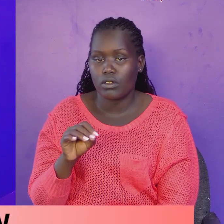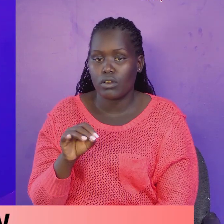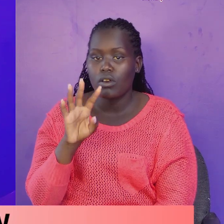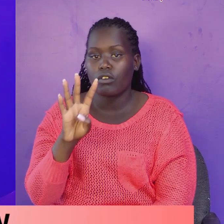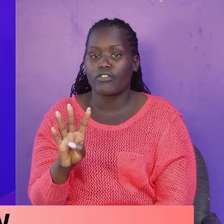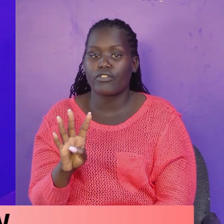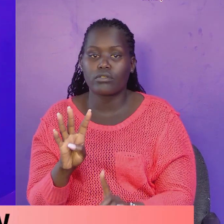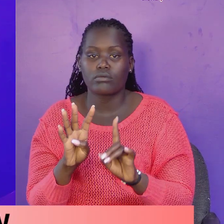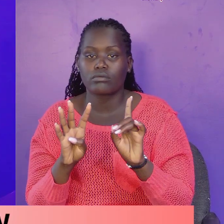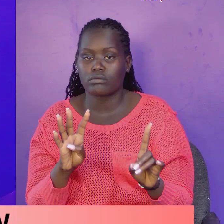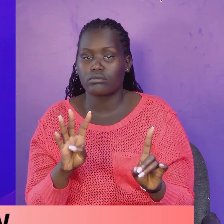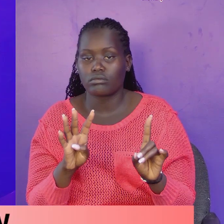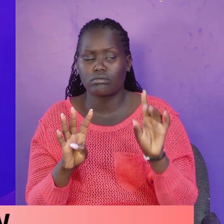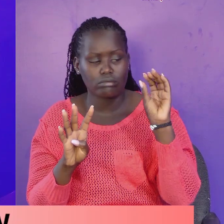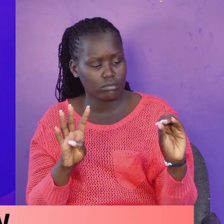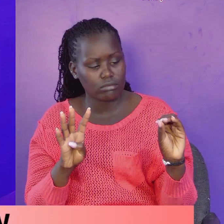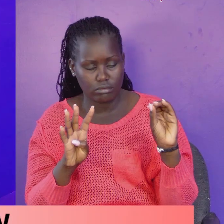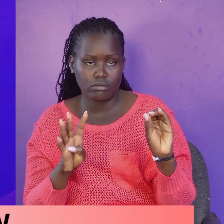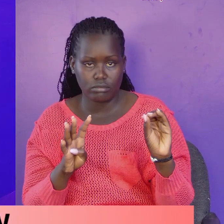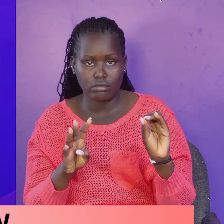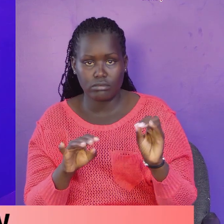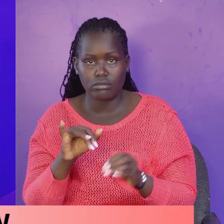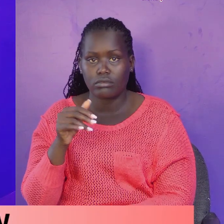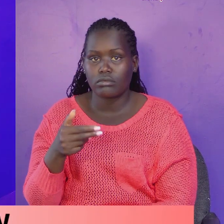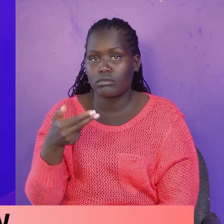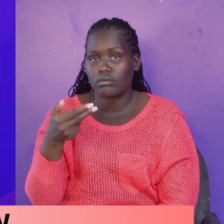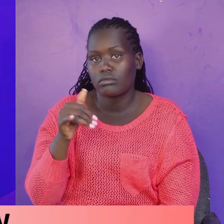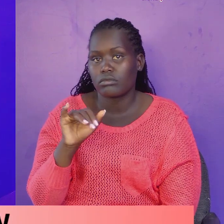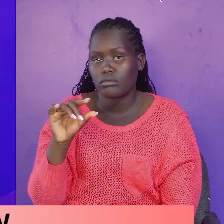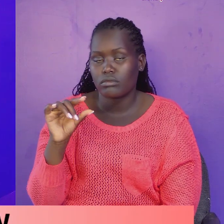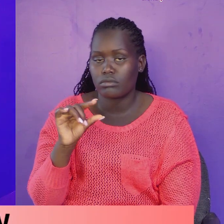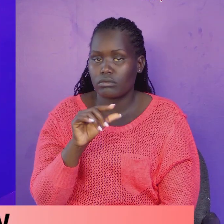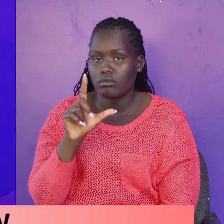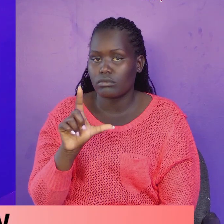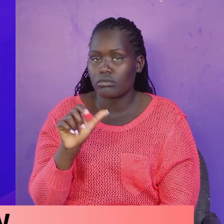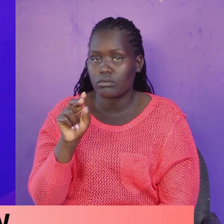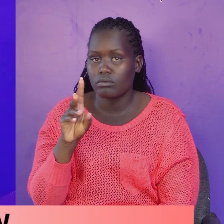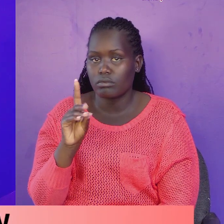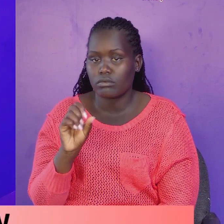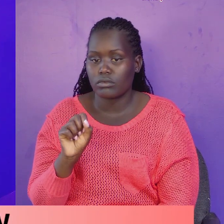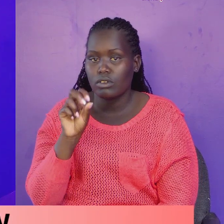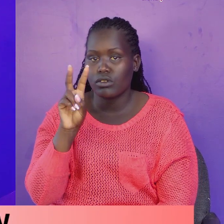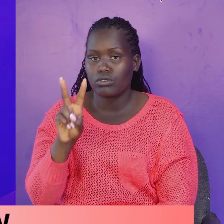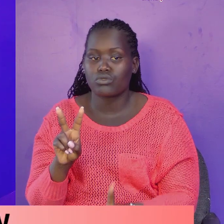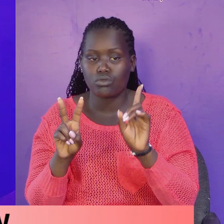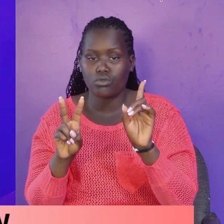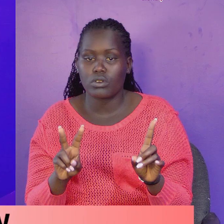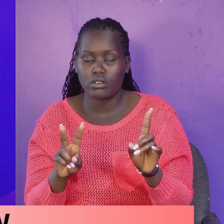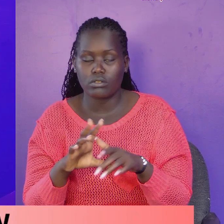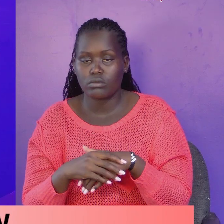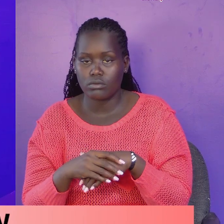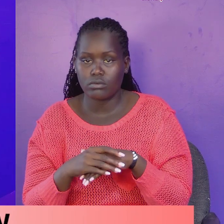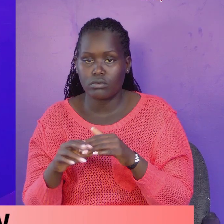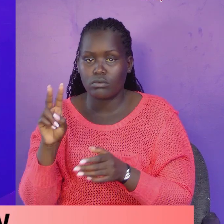for Cyprus. Then Faroe Islands versus Czech Republic, it was a 2-1 win for Faroe Islands.